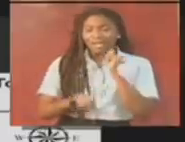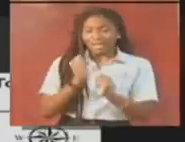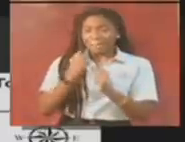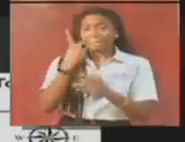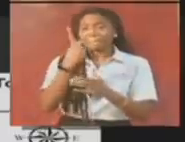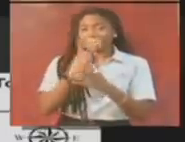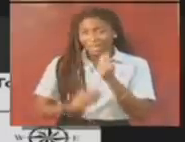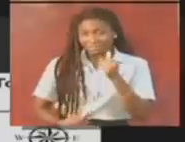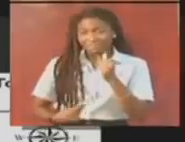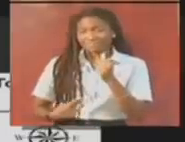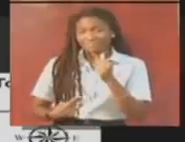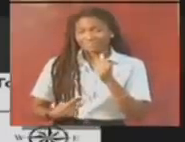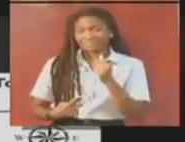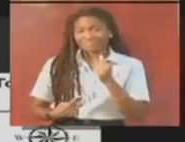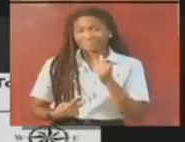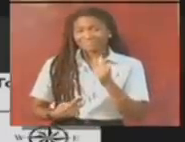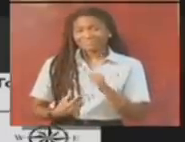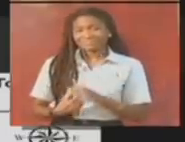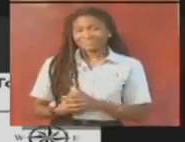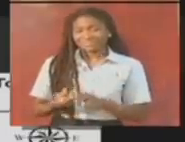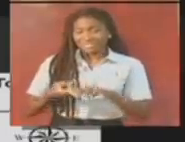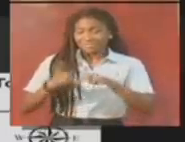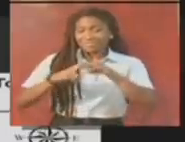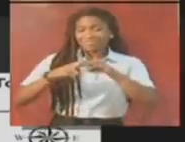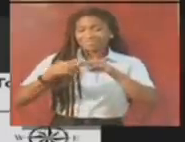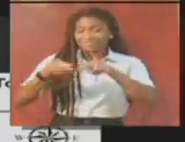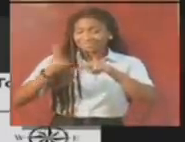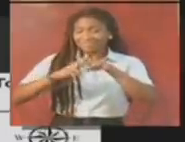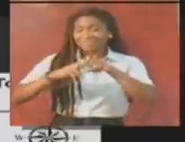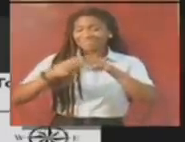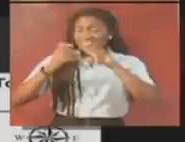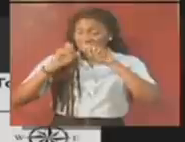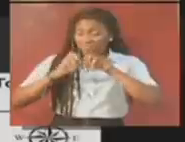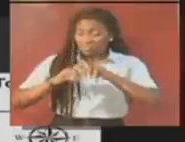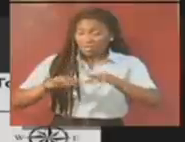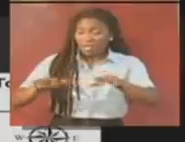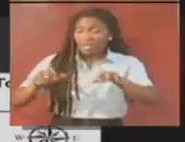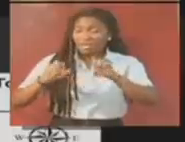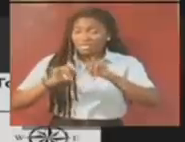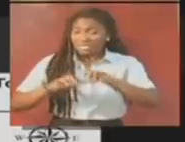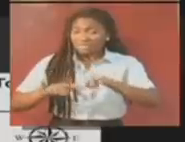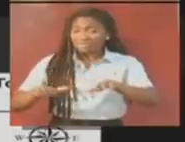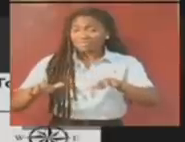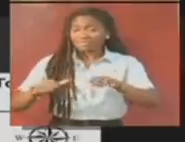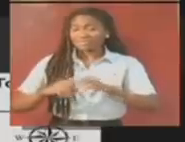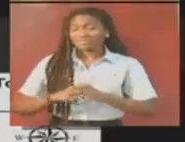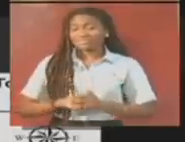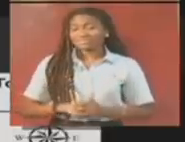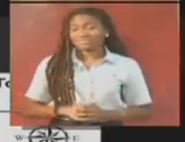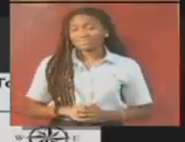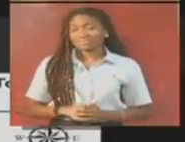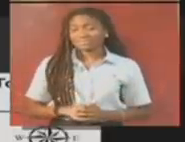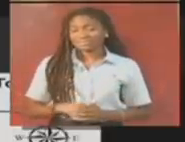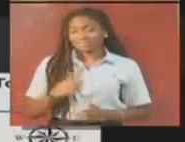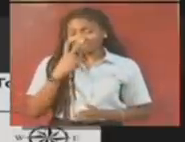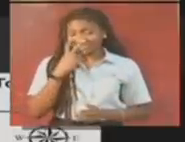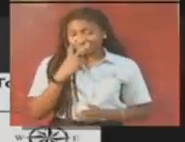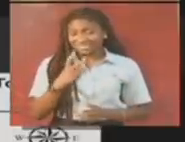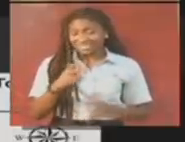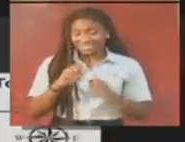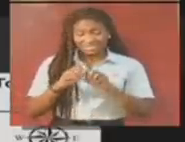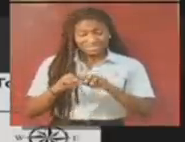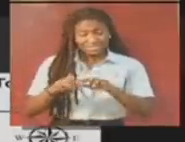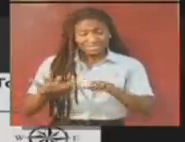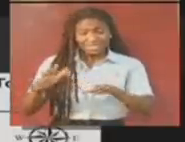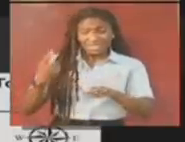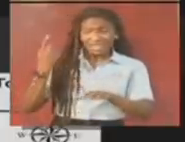course, this increase in cases and the increased spread is in alignment with the increase in numbers which we have seen over the last few